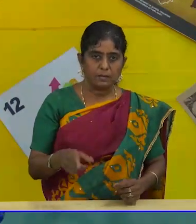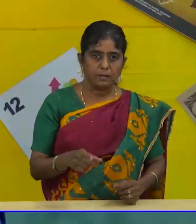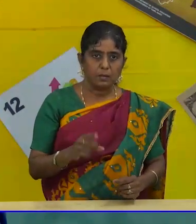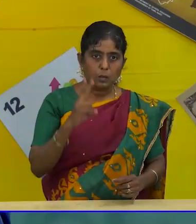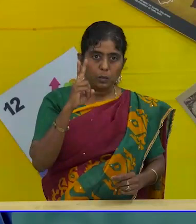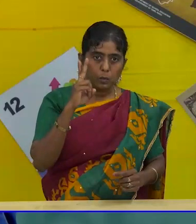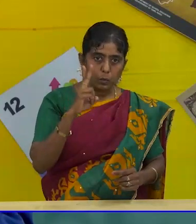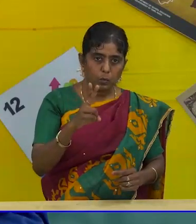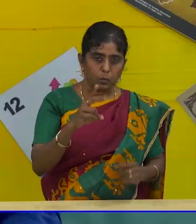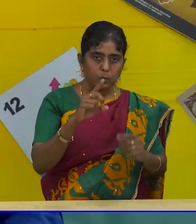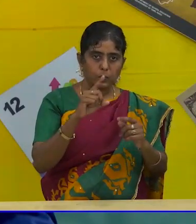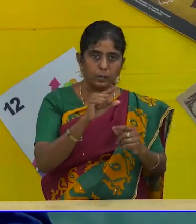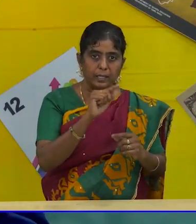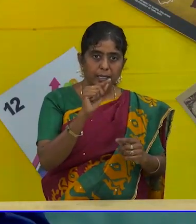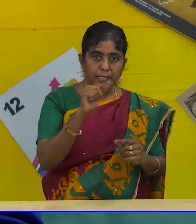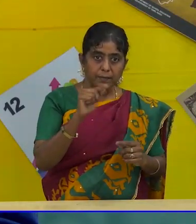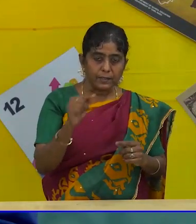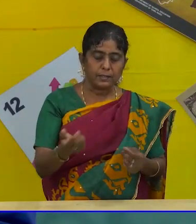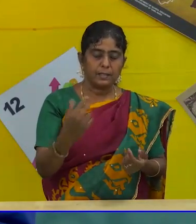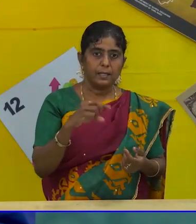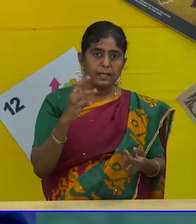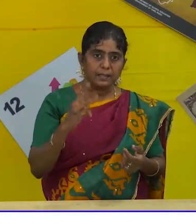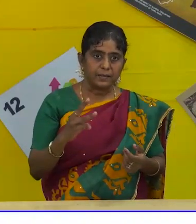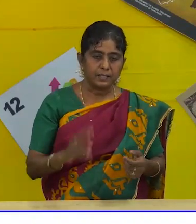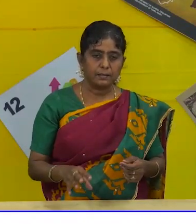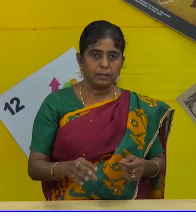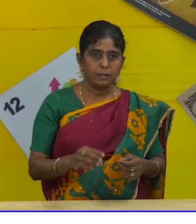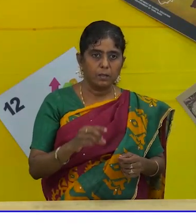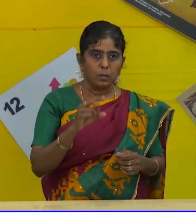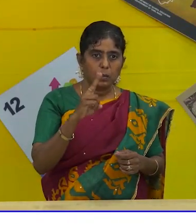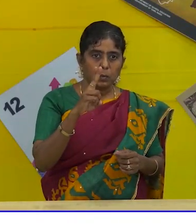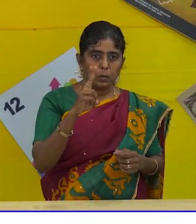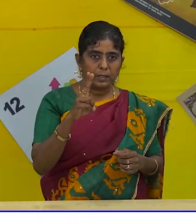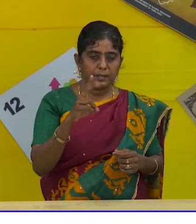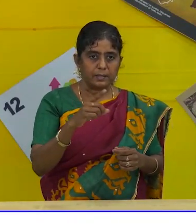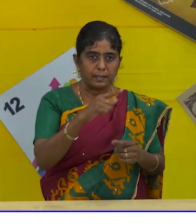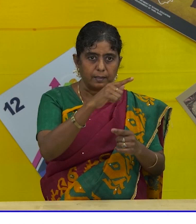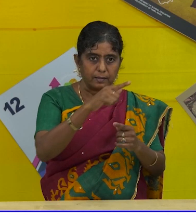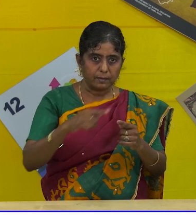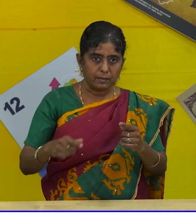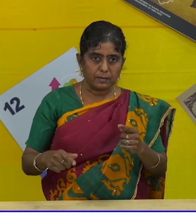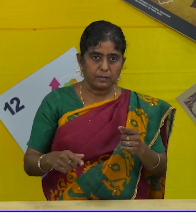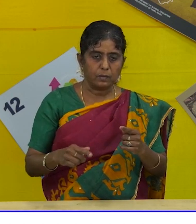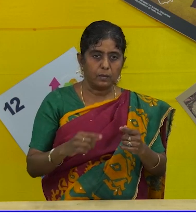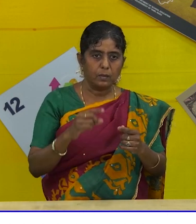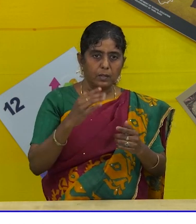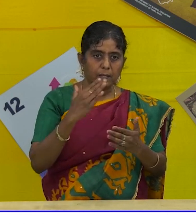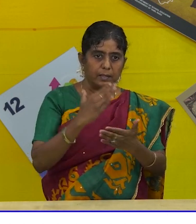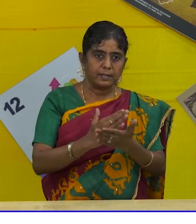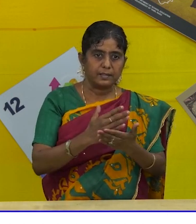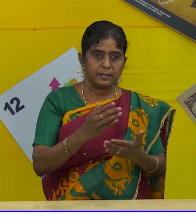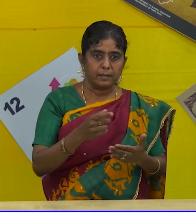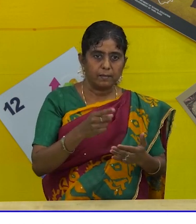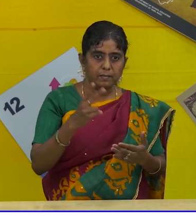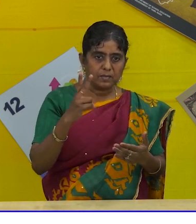that two equations and the three equations. Look at that. The two equations also having unique solution or three equations also having unique